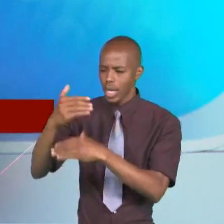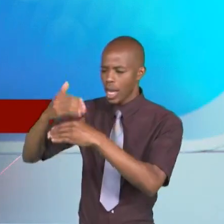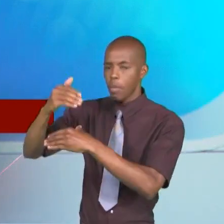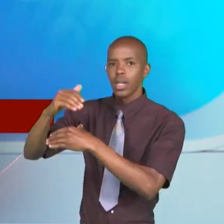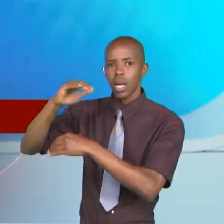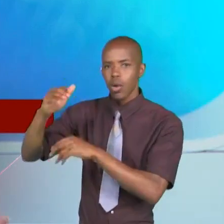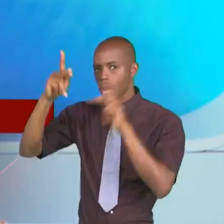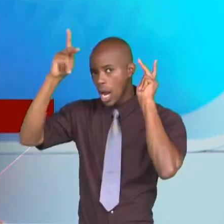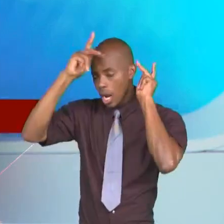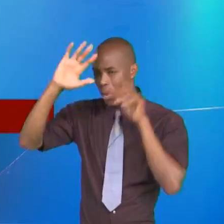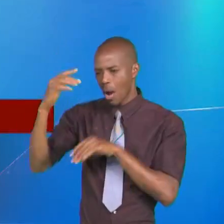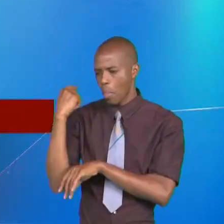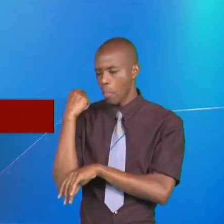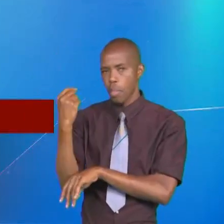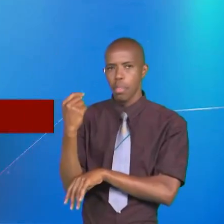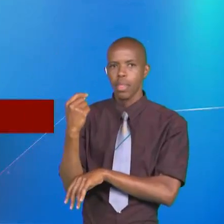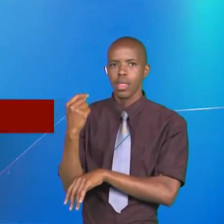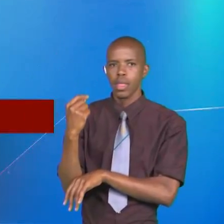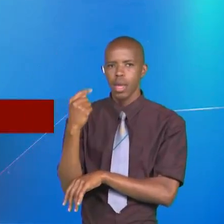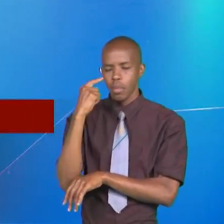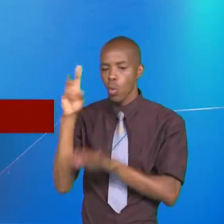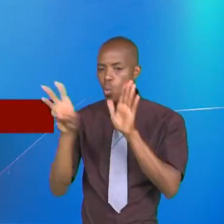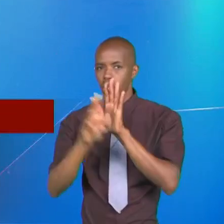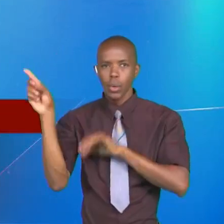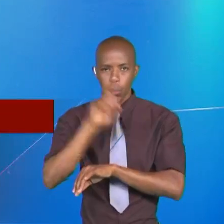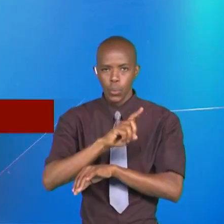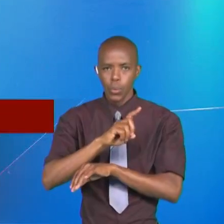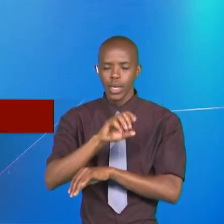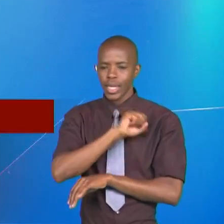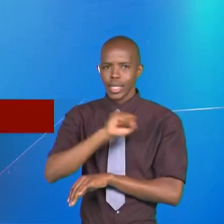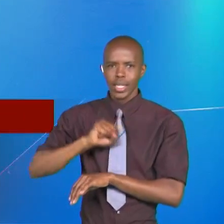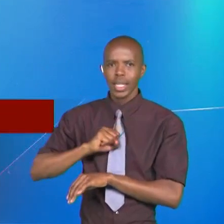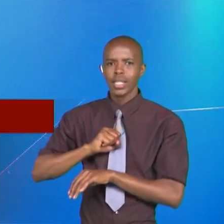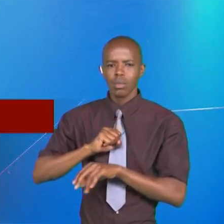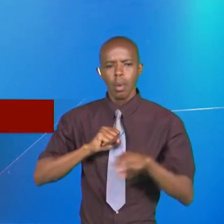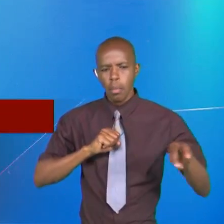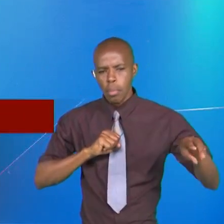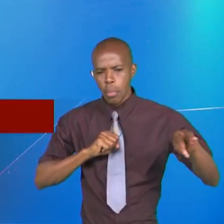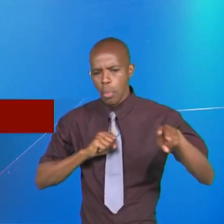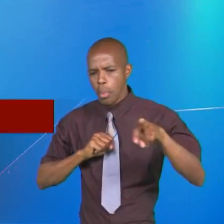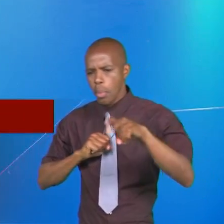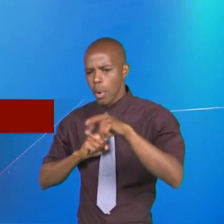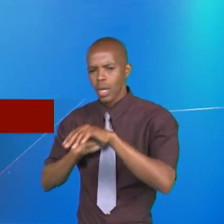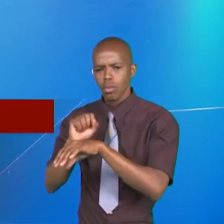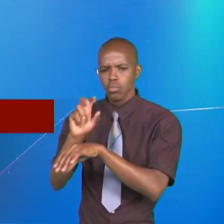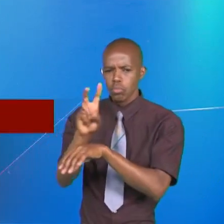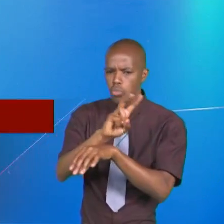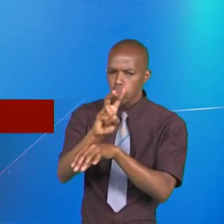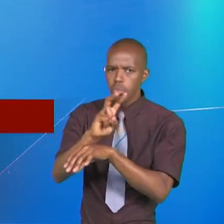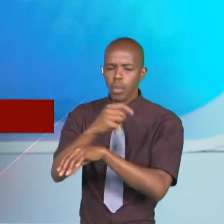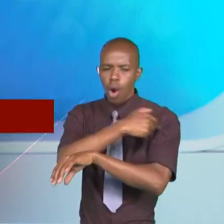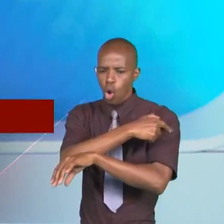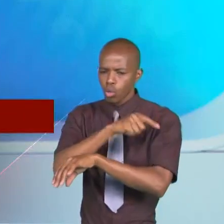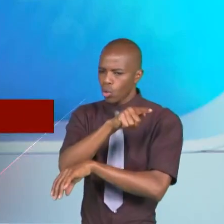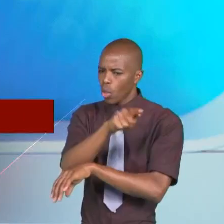county, Kakamega County. Just the other day, I witnessed, I think as the senator was going around and just assessing the state of healthcare facilities